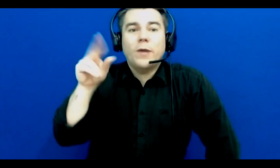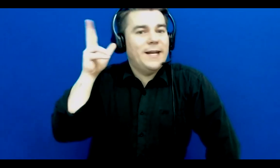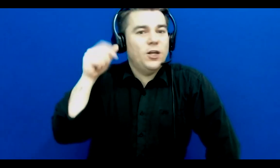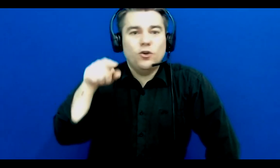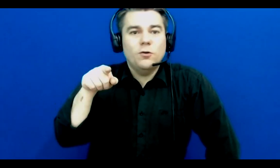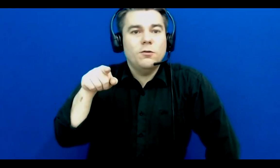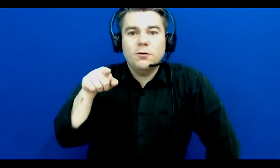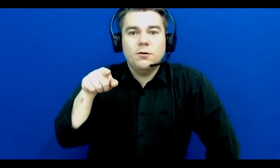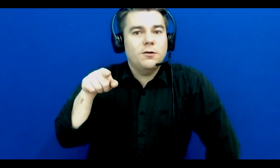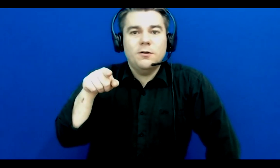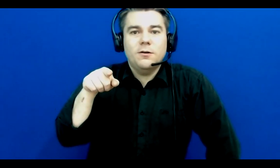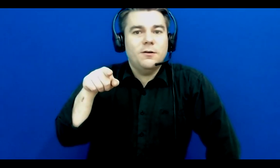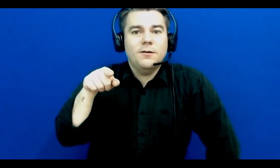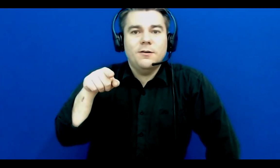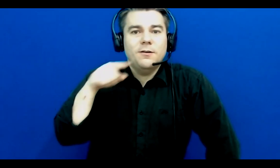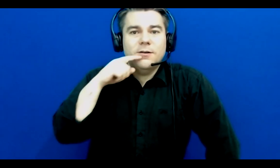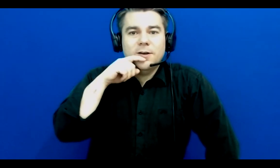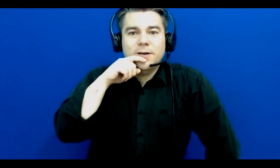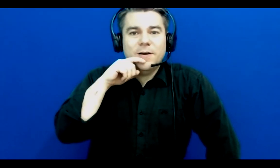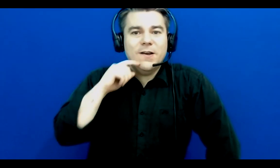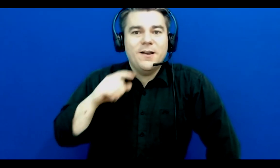No, can't hear you. Oh, hold on.